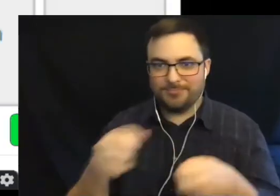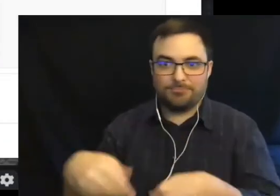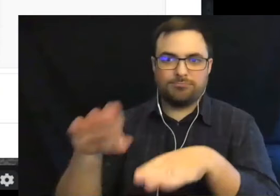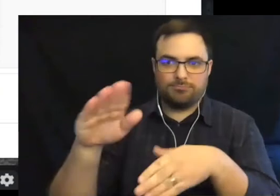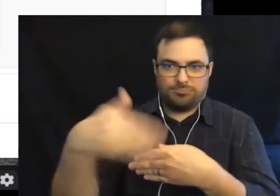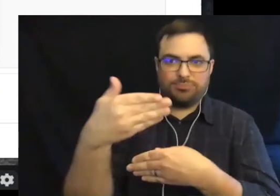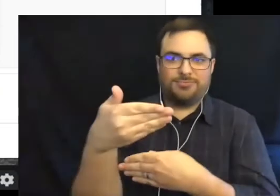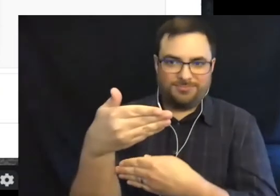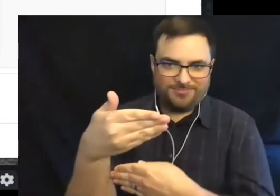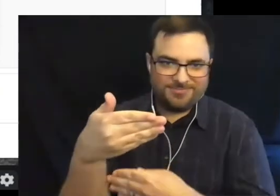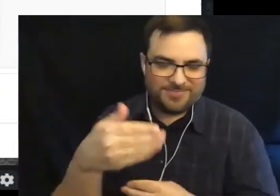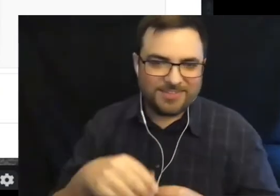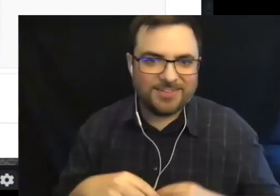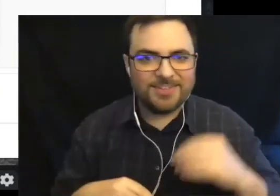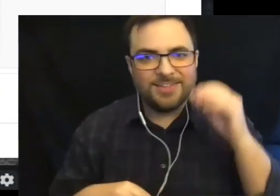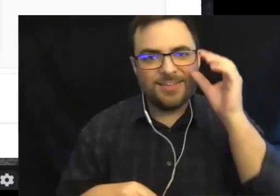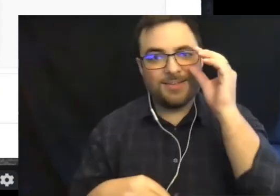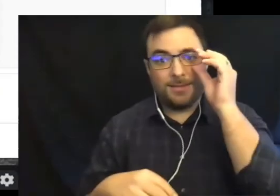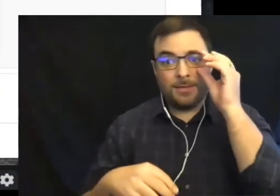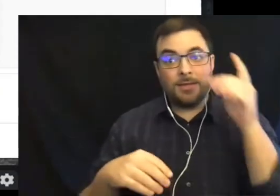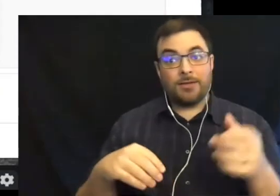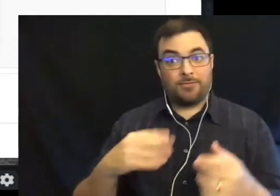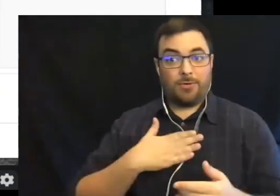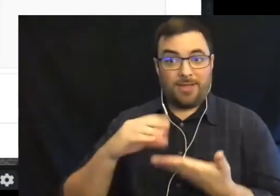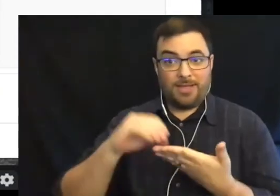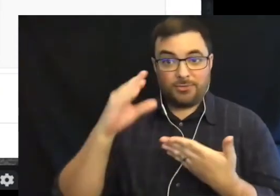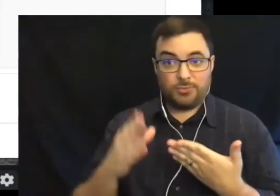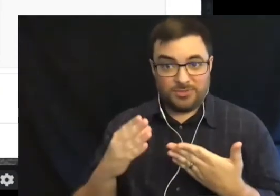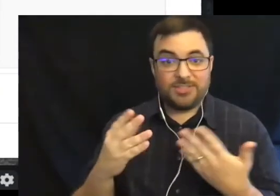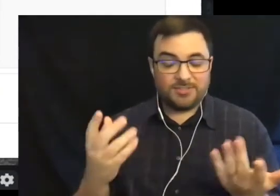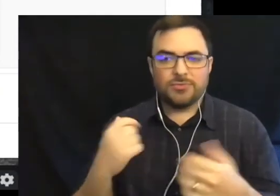Okay, so for my student then, to do the Ling sound check,